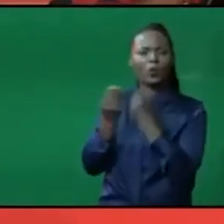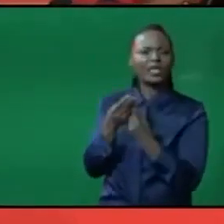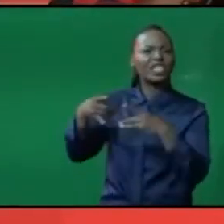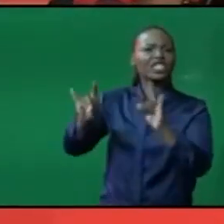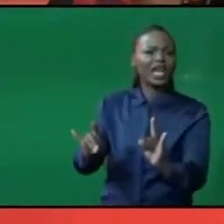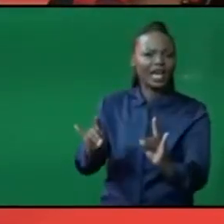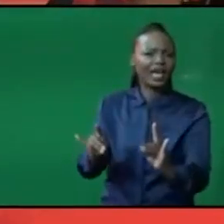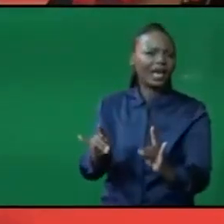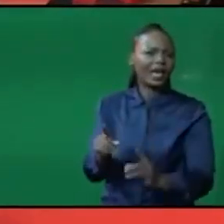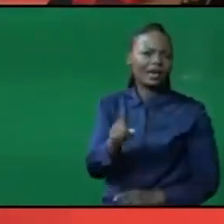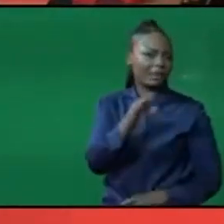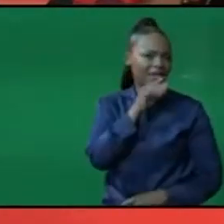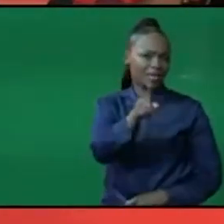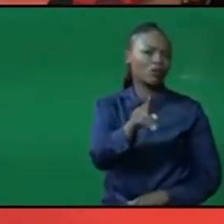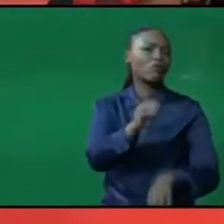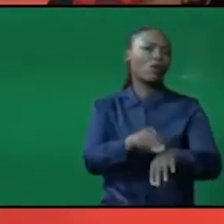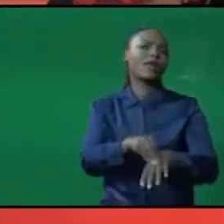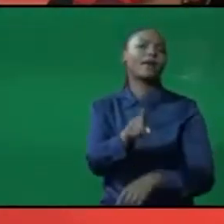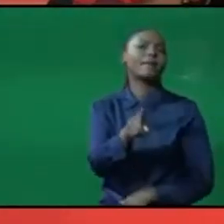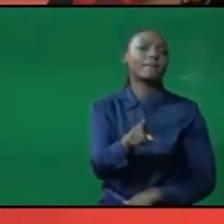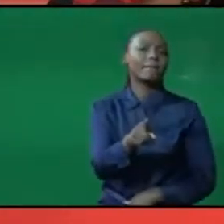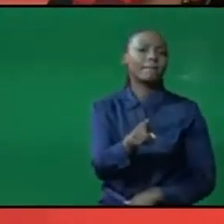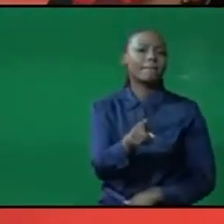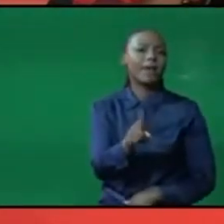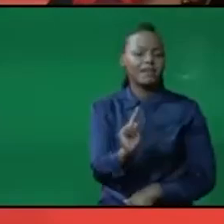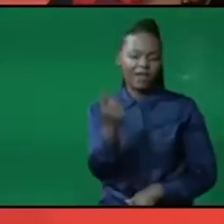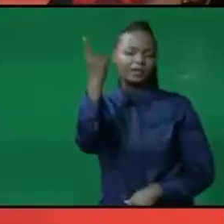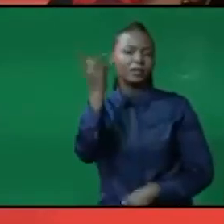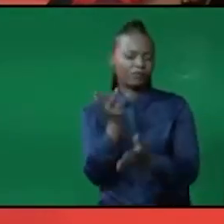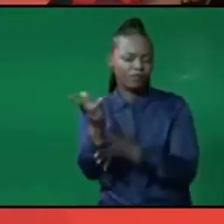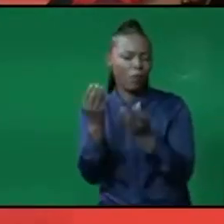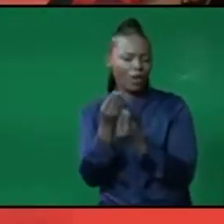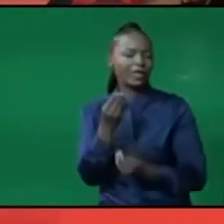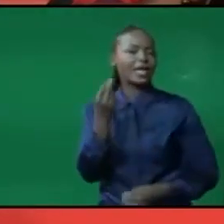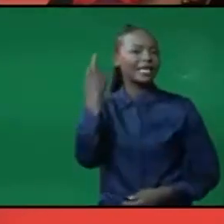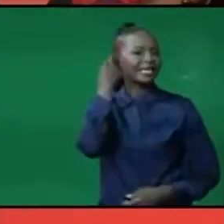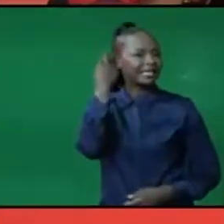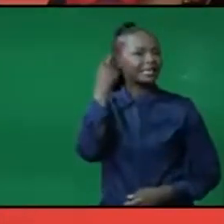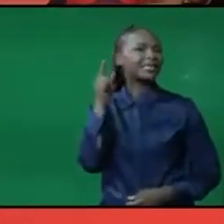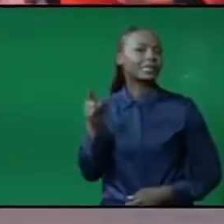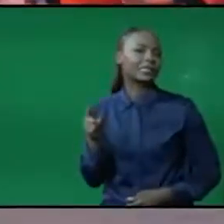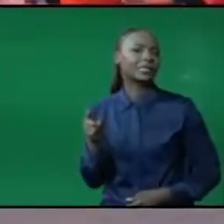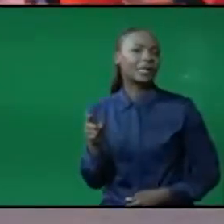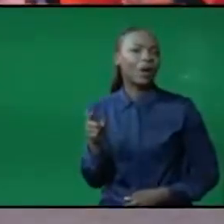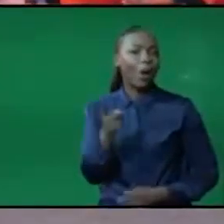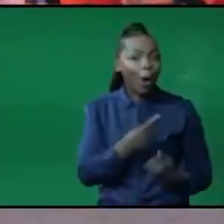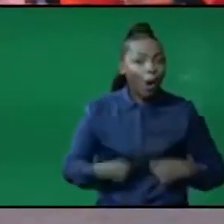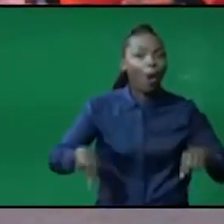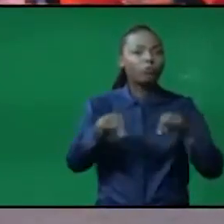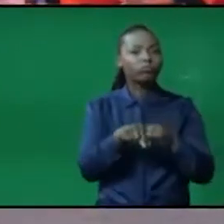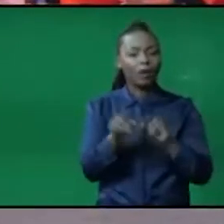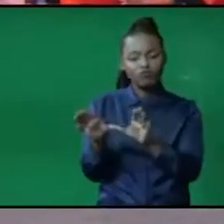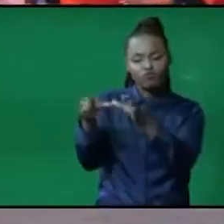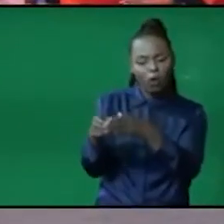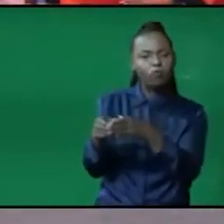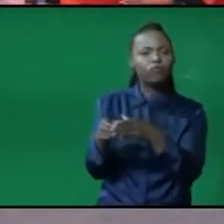that. You must know you are a problem. You have to respect each other. And respecting